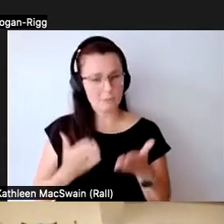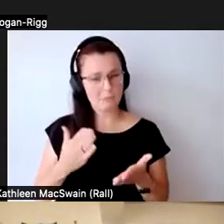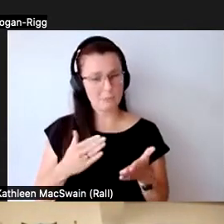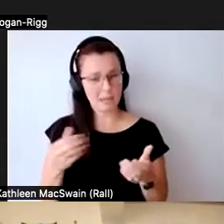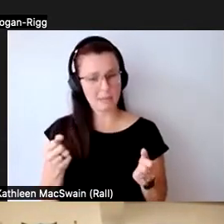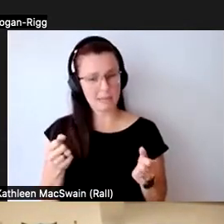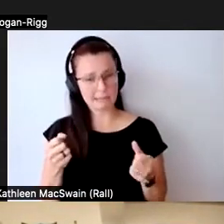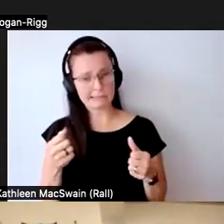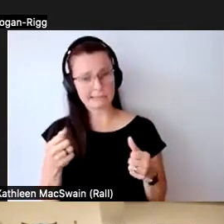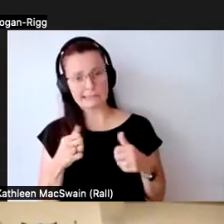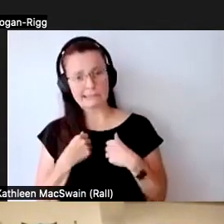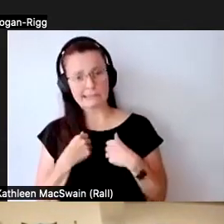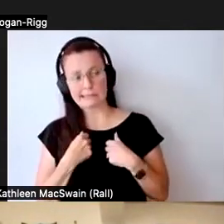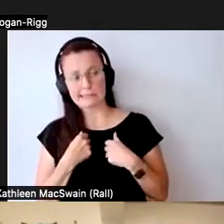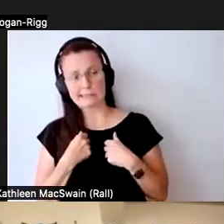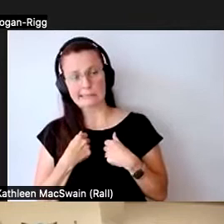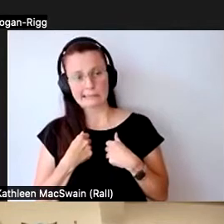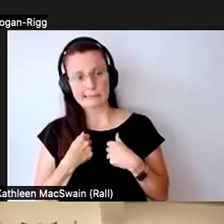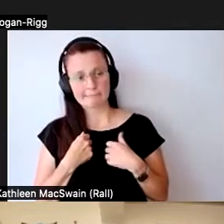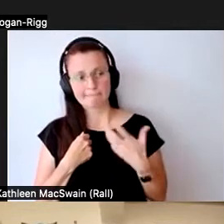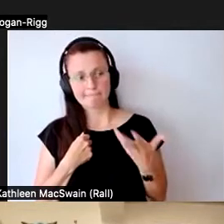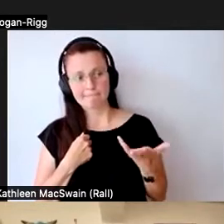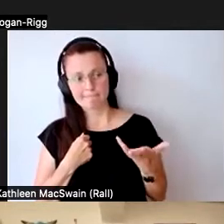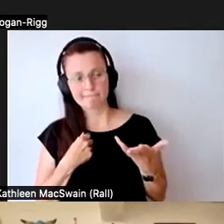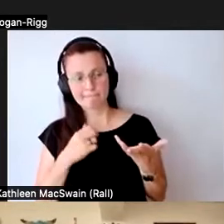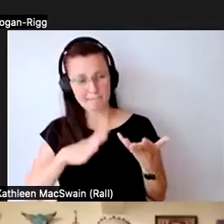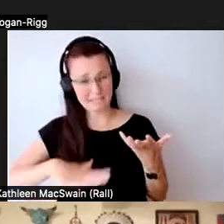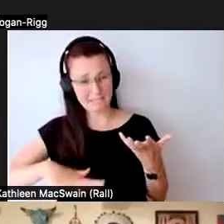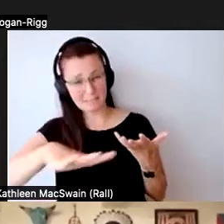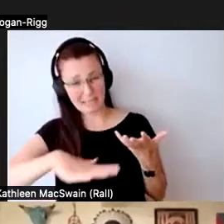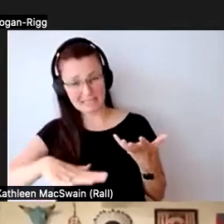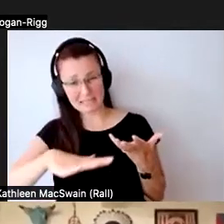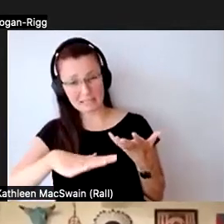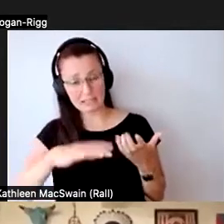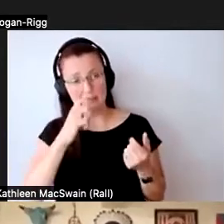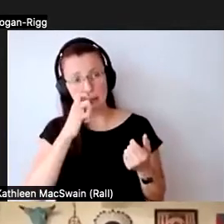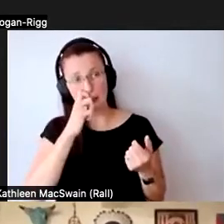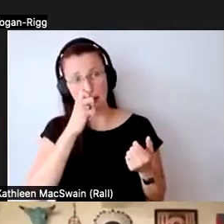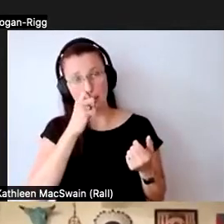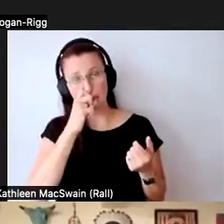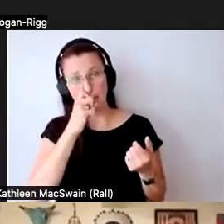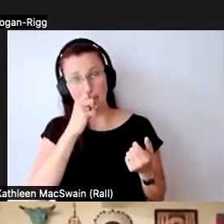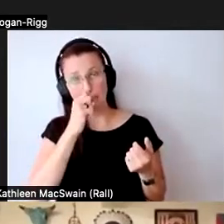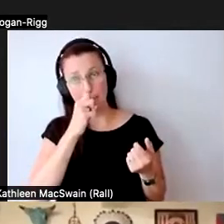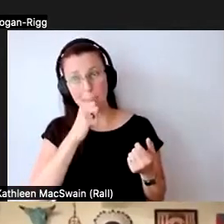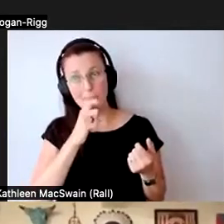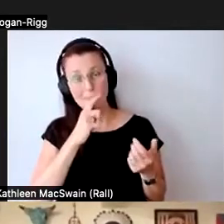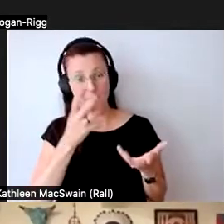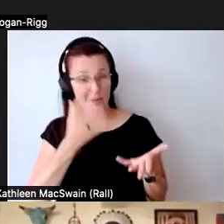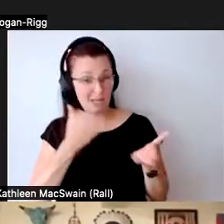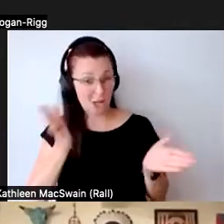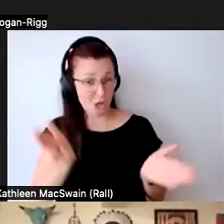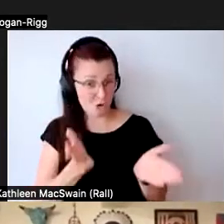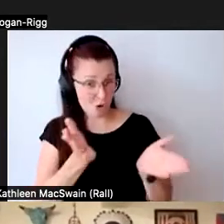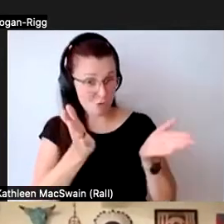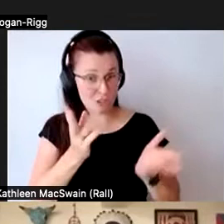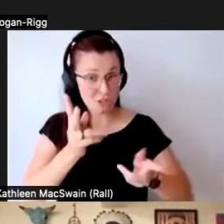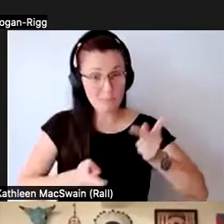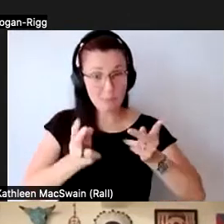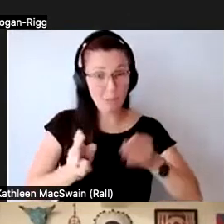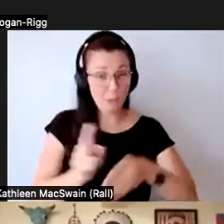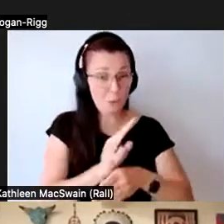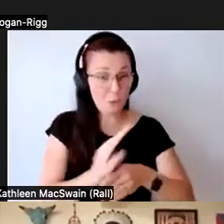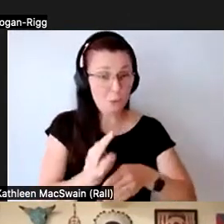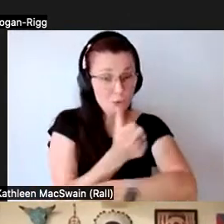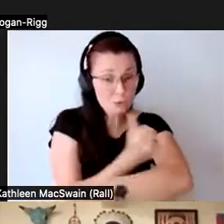experts were that such spaces might be seen to encourage substance use or